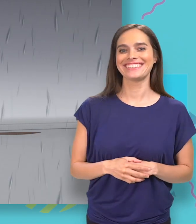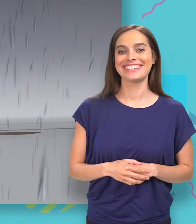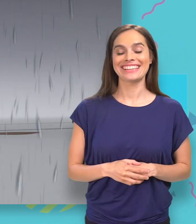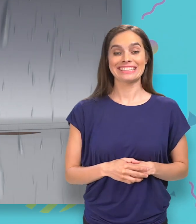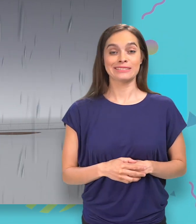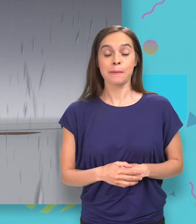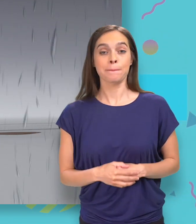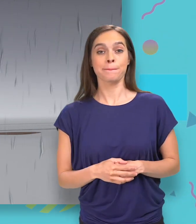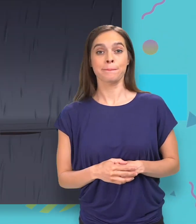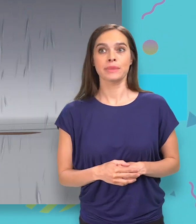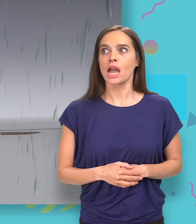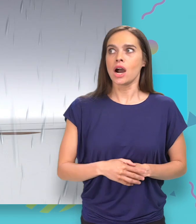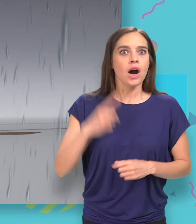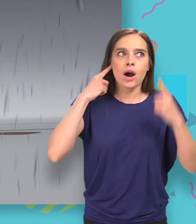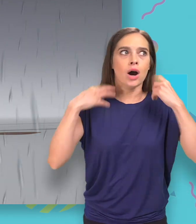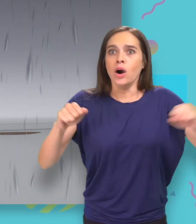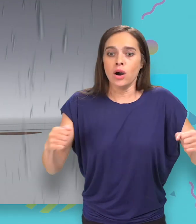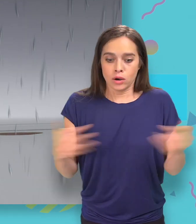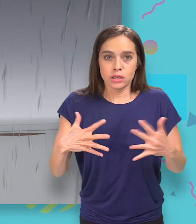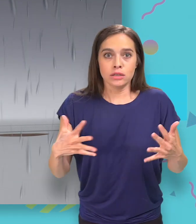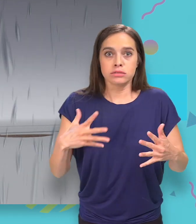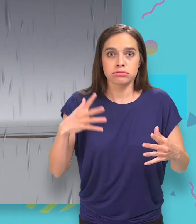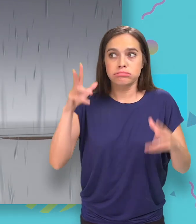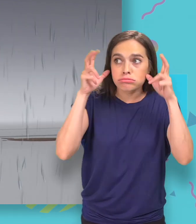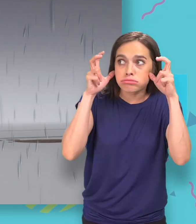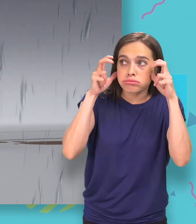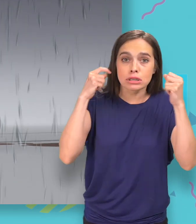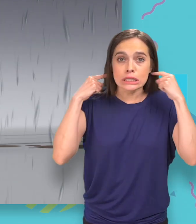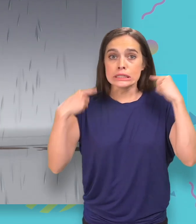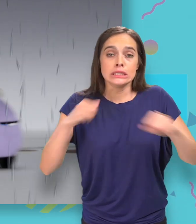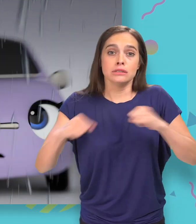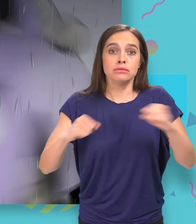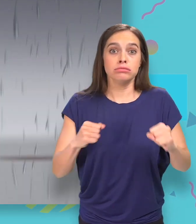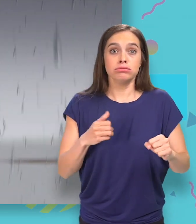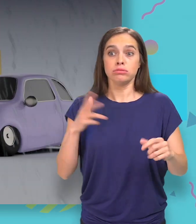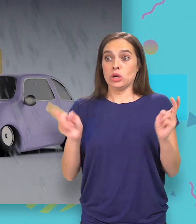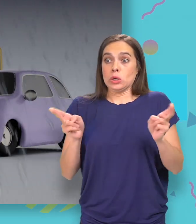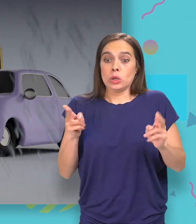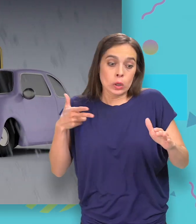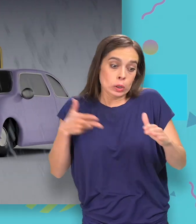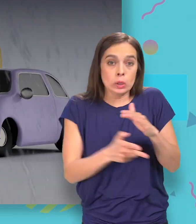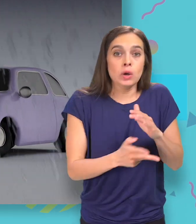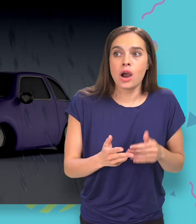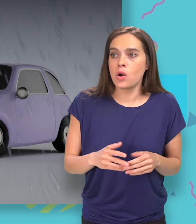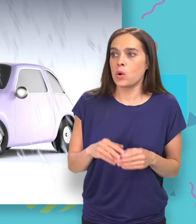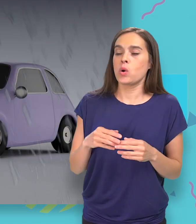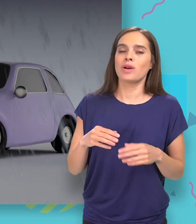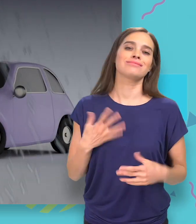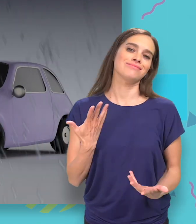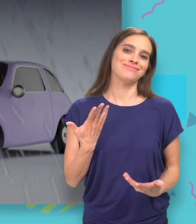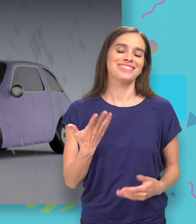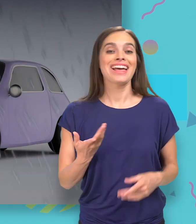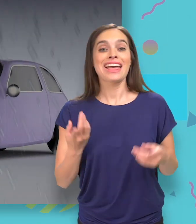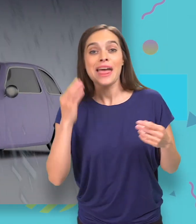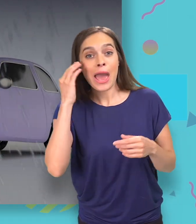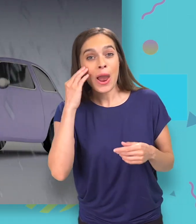And then they heard a scary sound, a lightning clap. We must get inside. But as they went, they